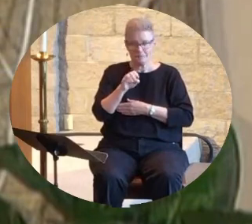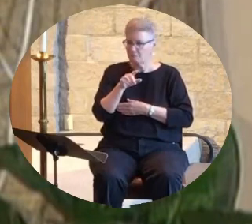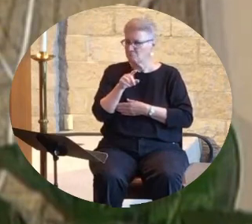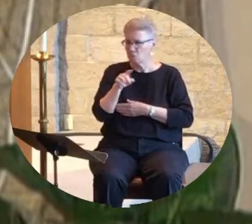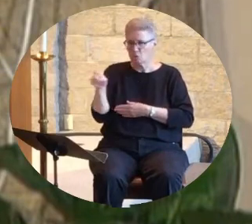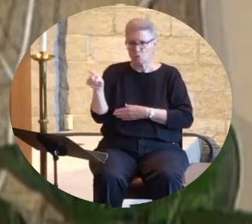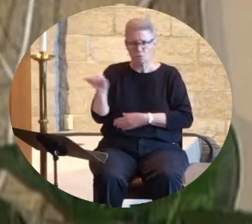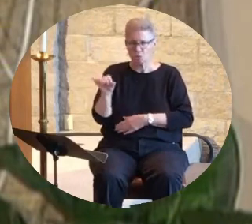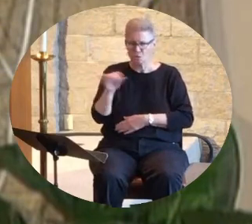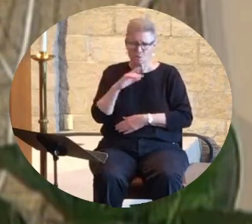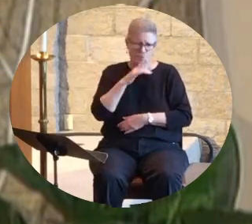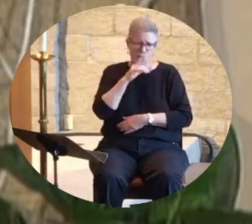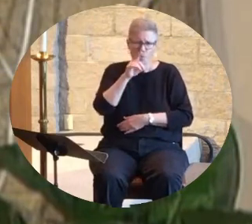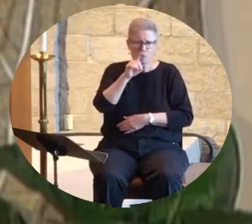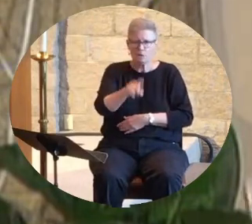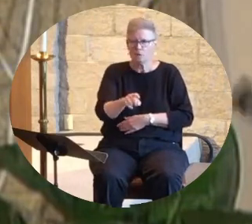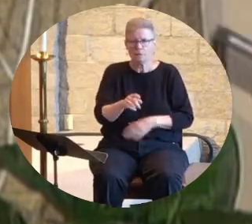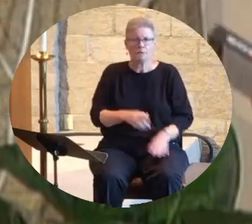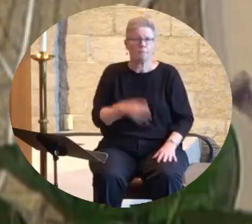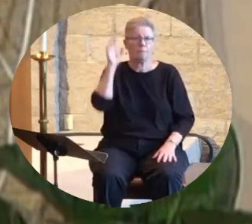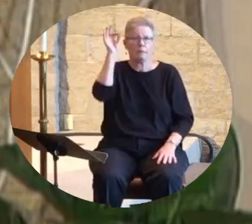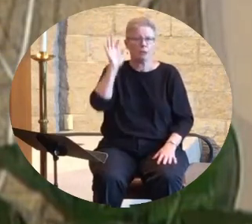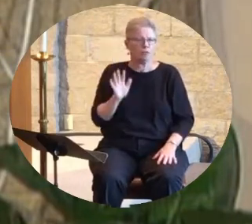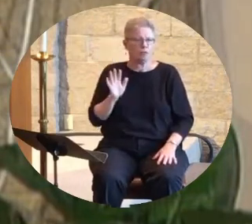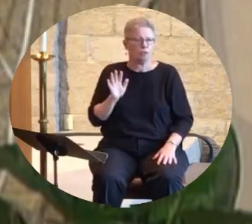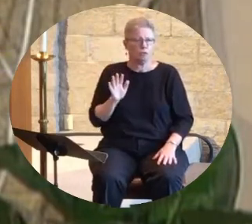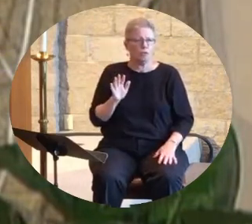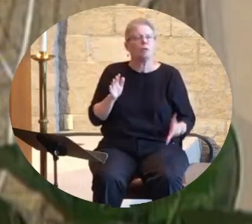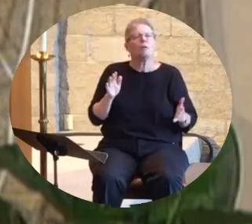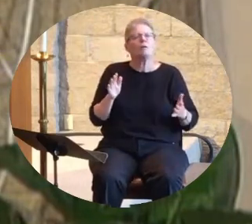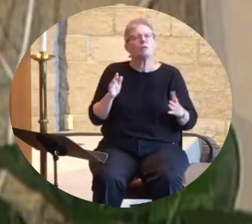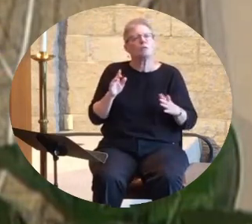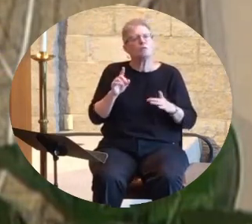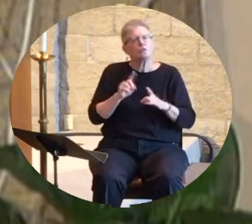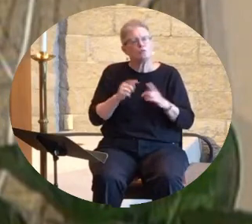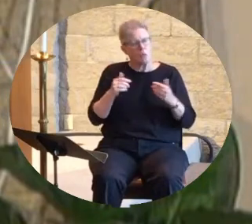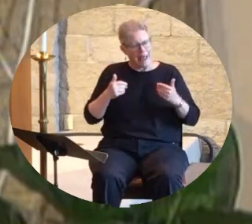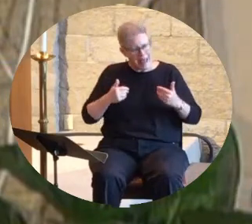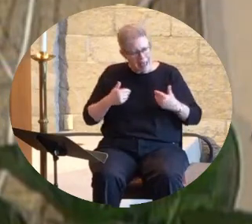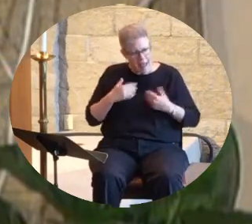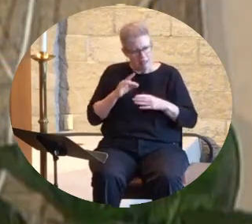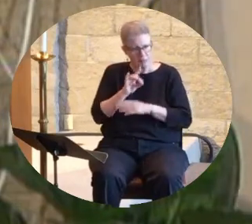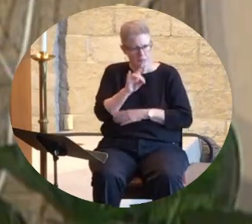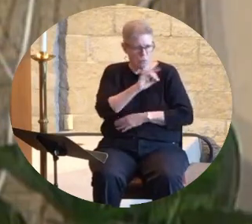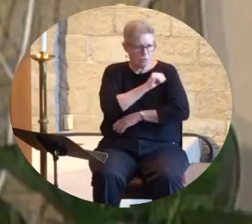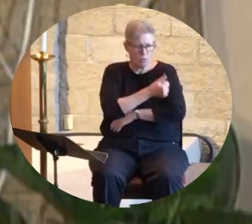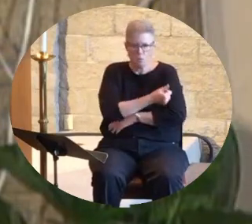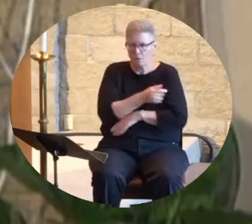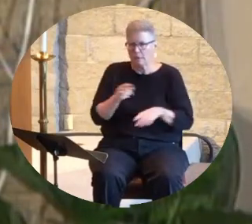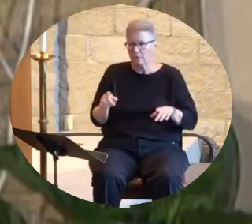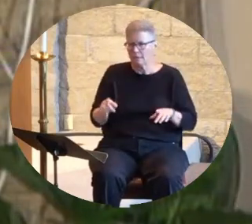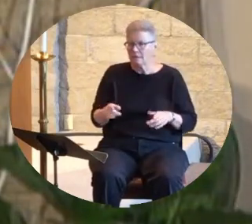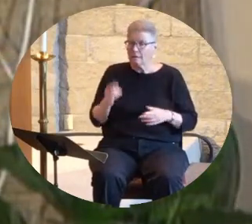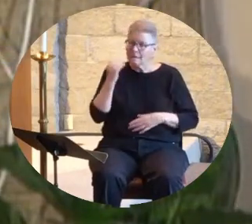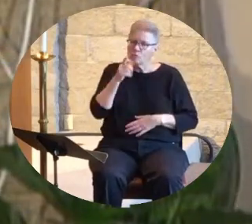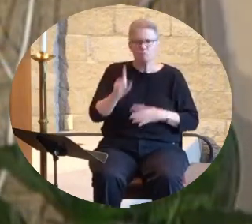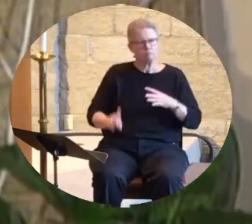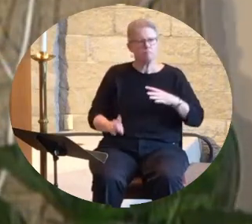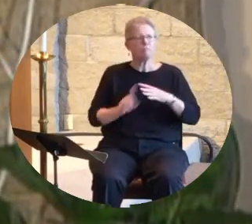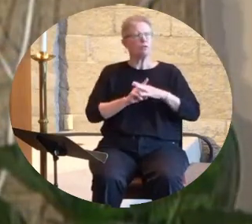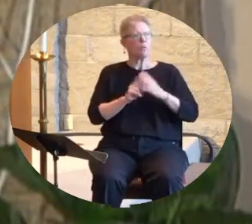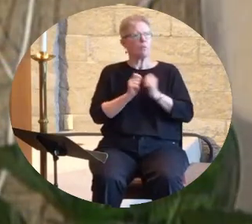have to be ordained, I can assure you, to have that spiritual authority. Because when you show up with that spiritual